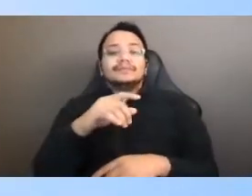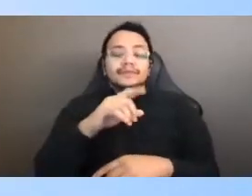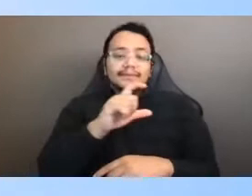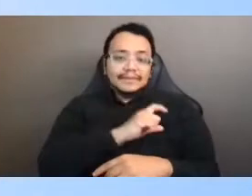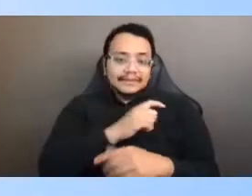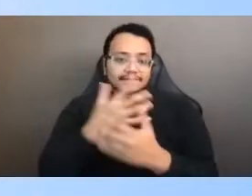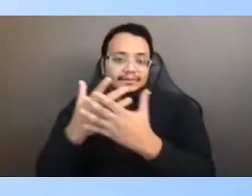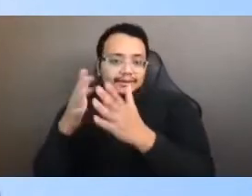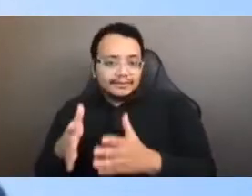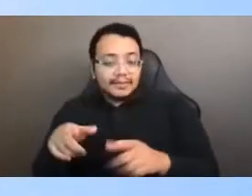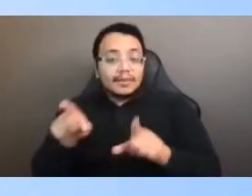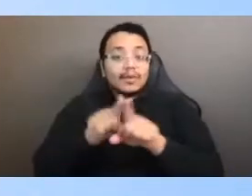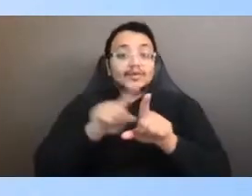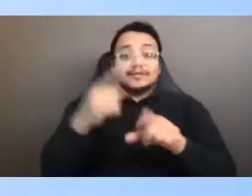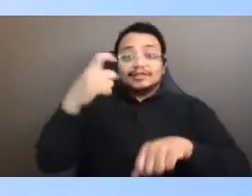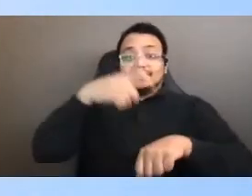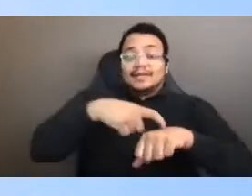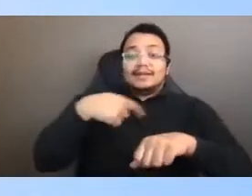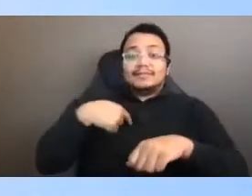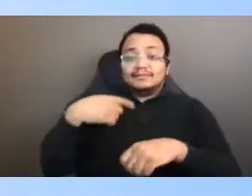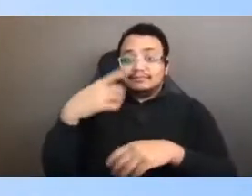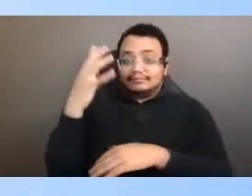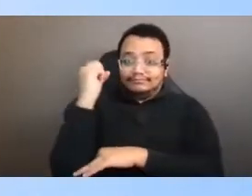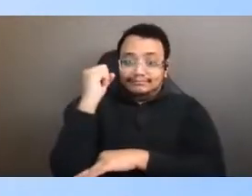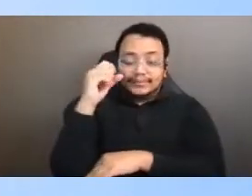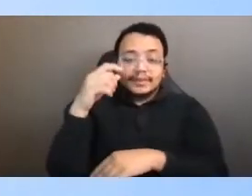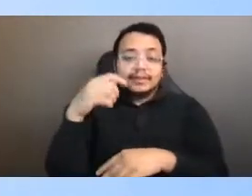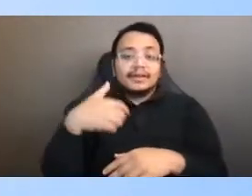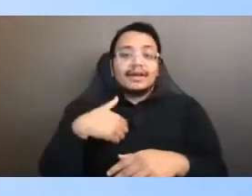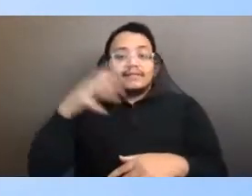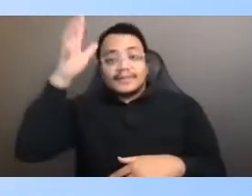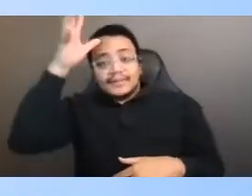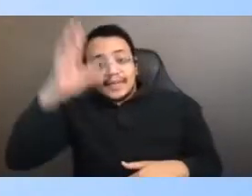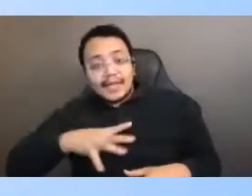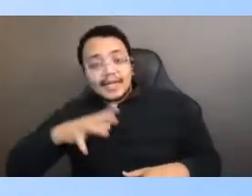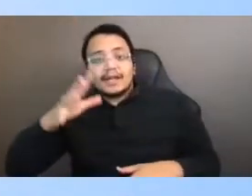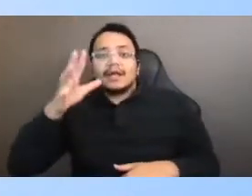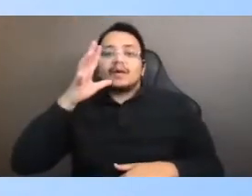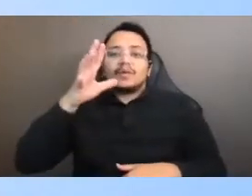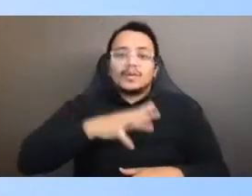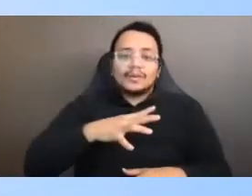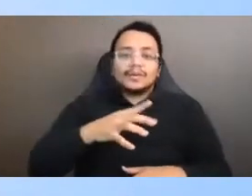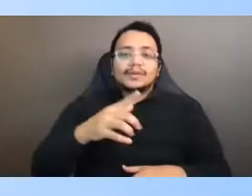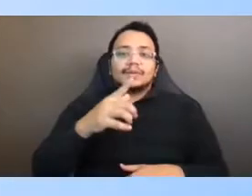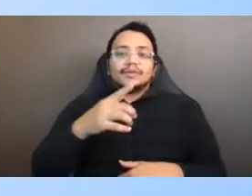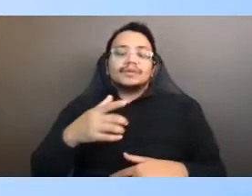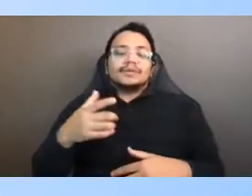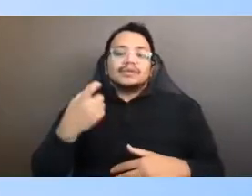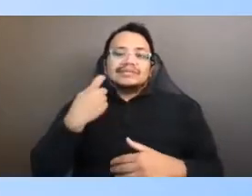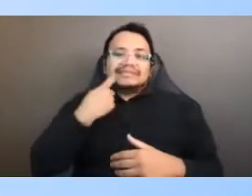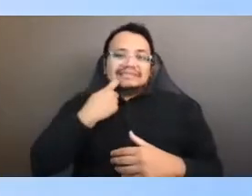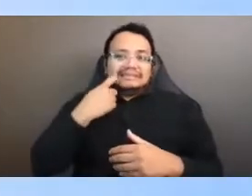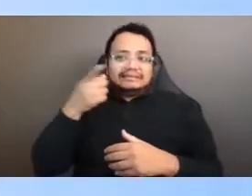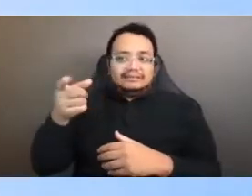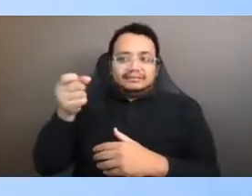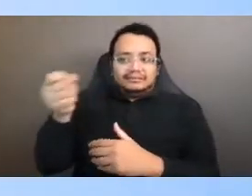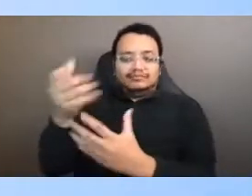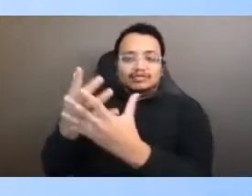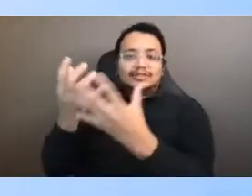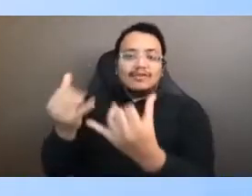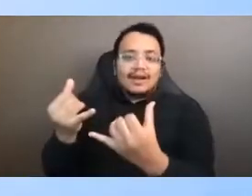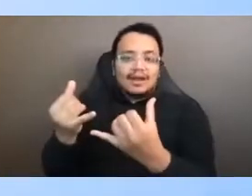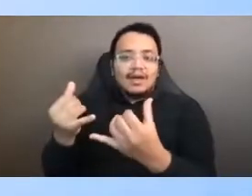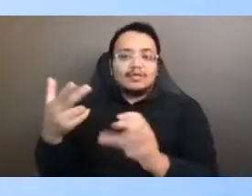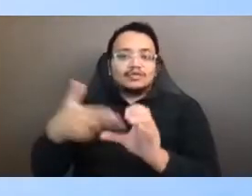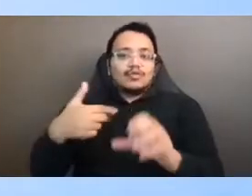Restoring Promise history, during our convening, we had men and women who are currently incarcerated joining us from across our 6